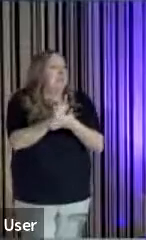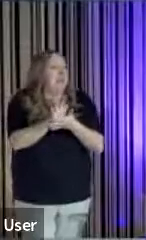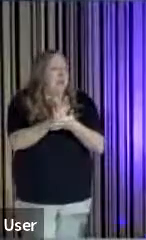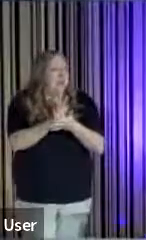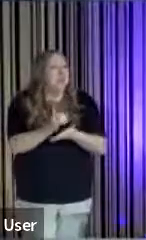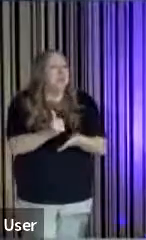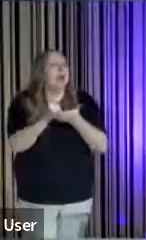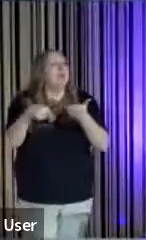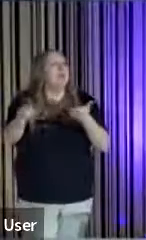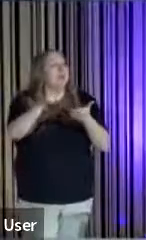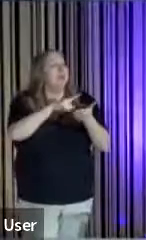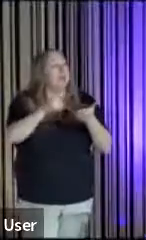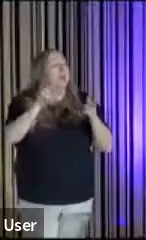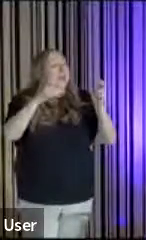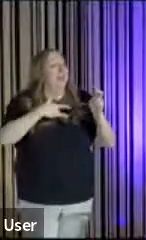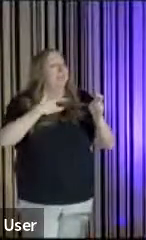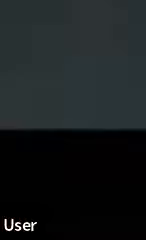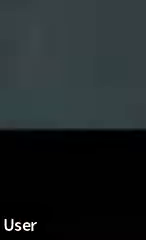away from here.